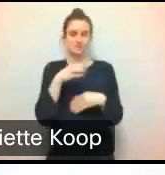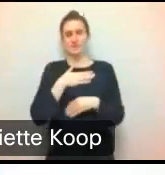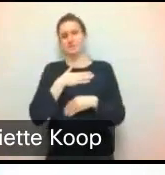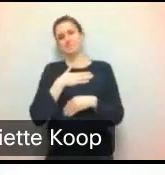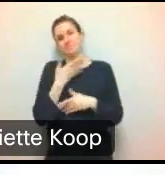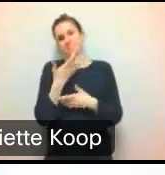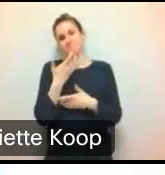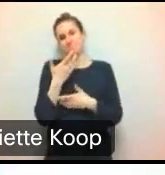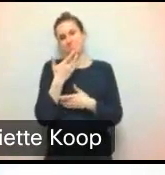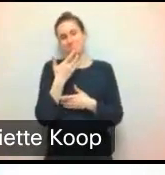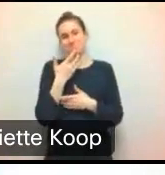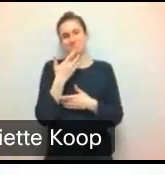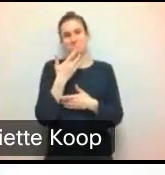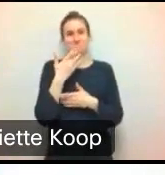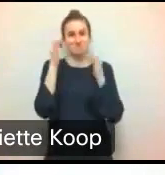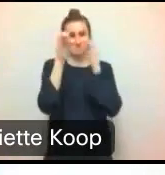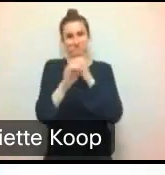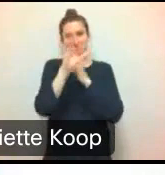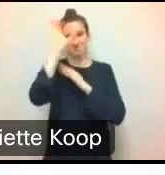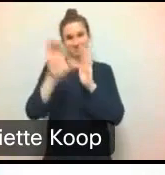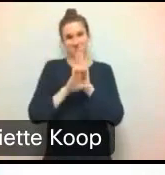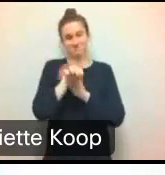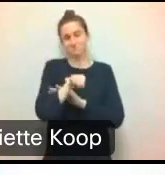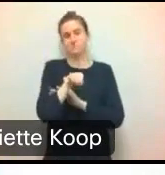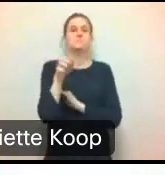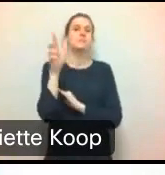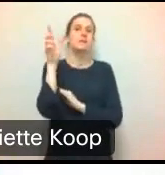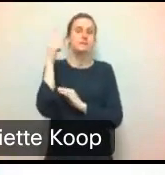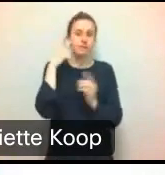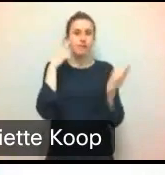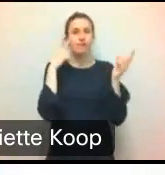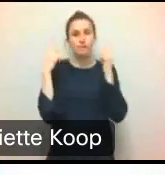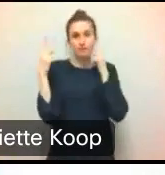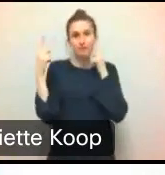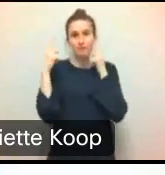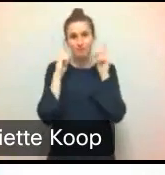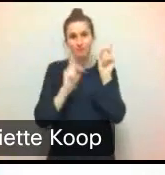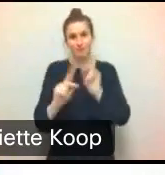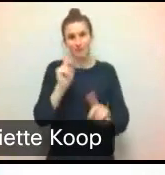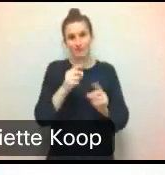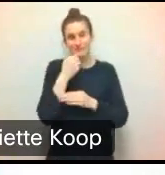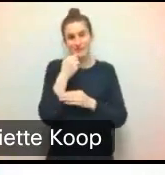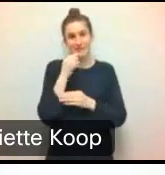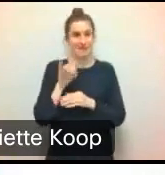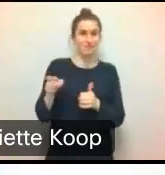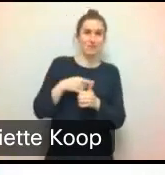cartoons, something we've heard all the time, and we've spoke a bit about not going beyond that first page.